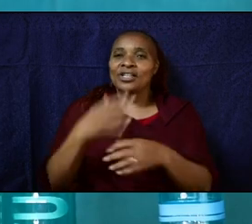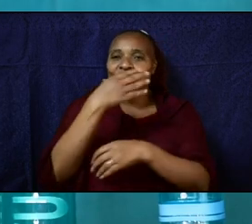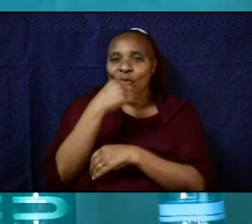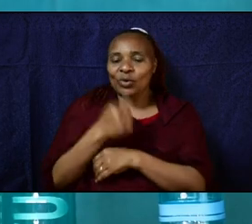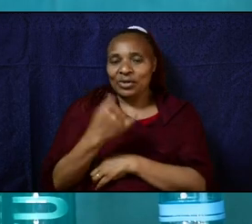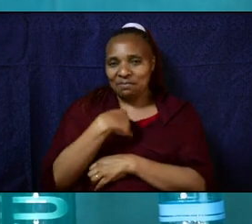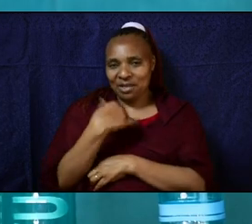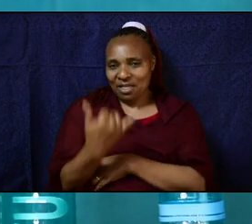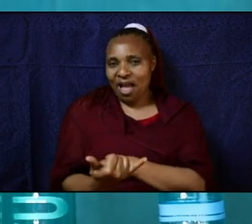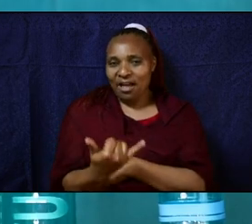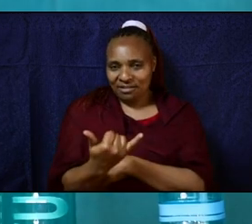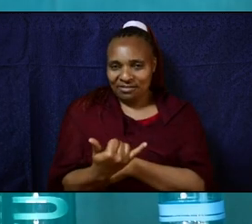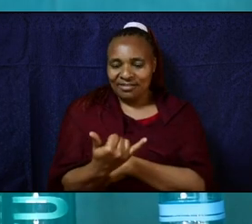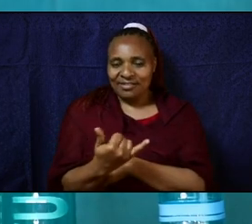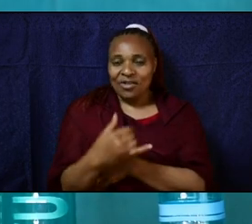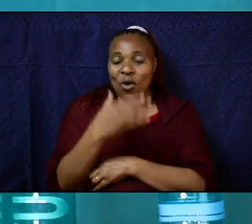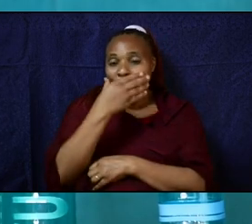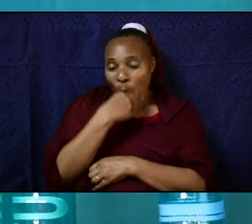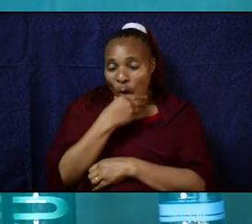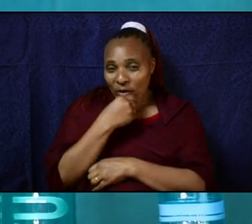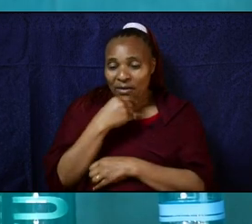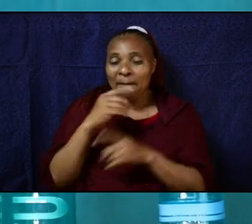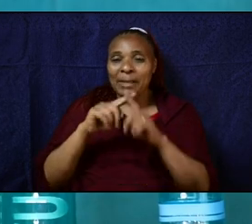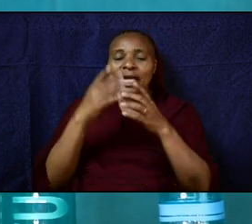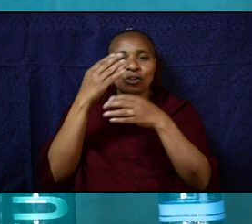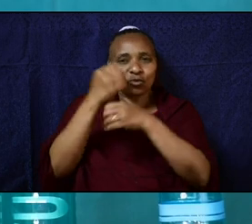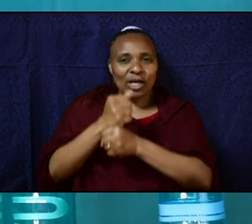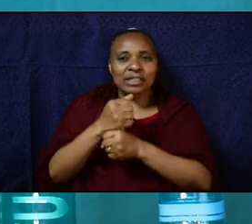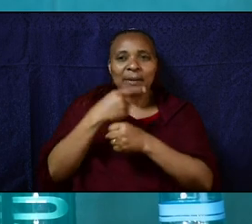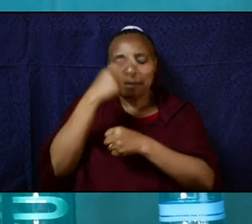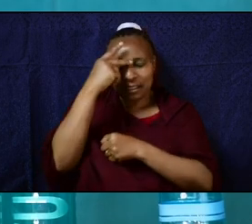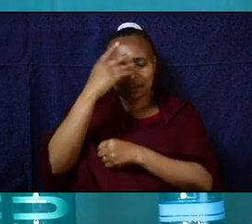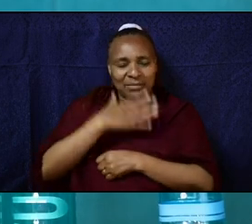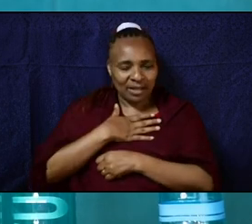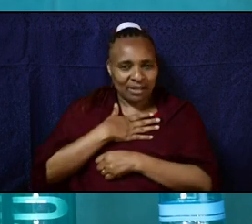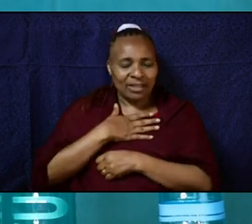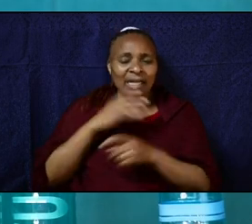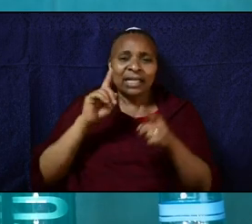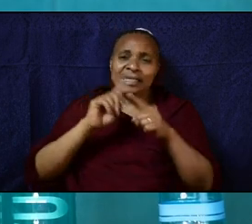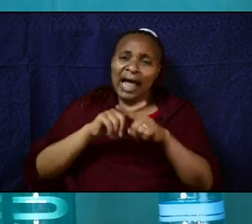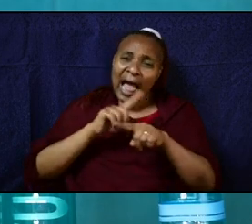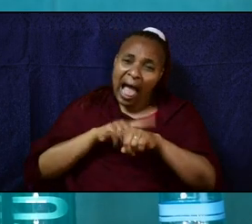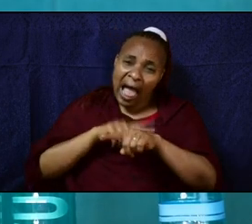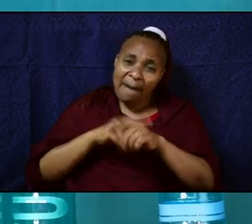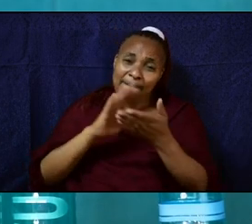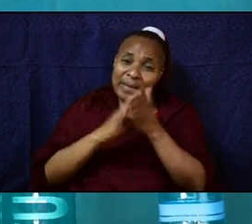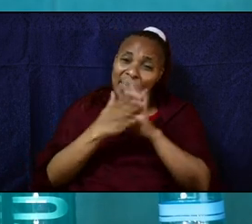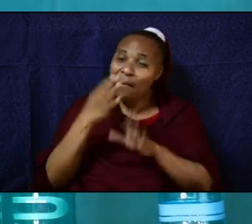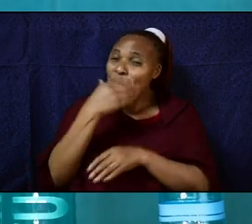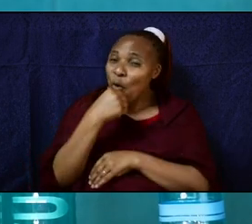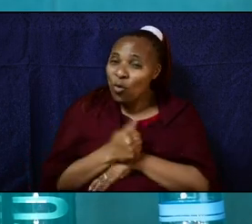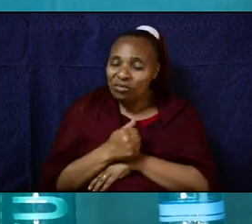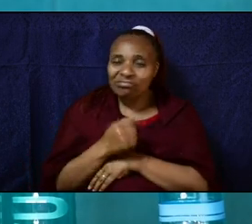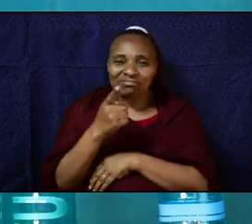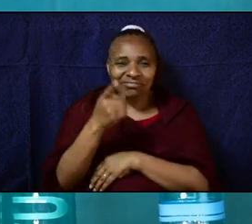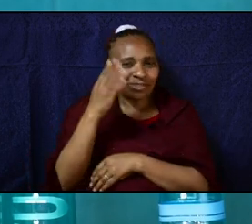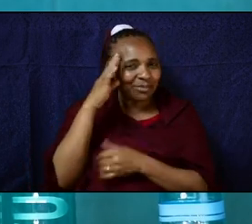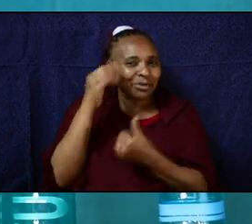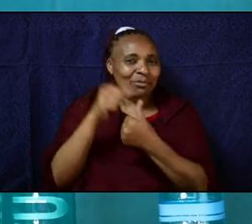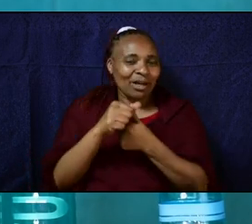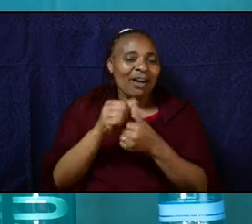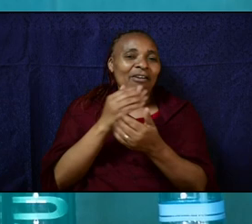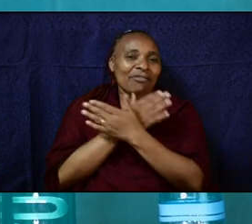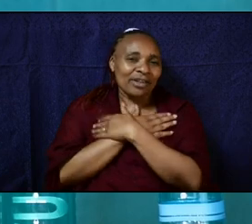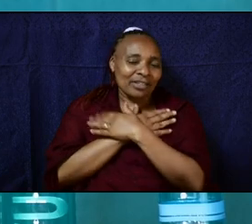as I am, I'm not that old anyway, I still trust my parents. When you get older, you'll realize that your parents